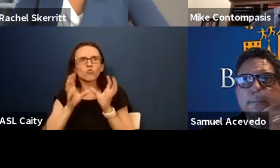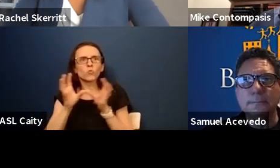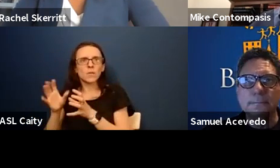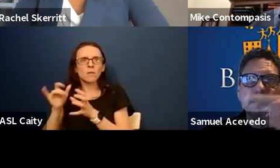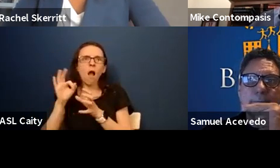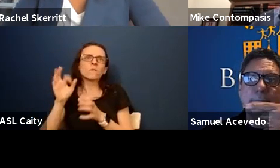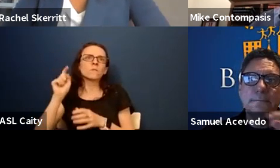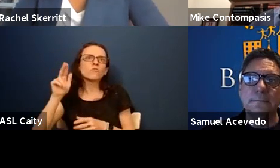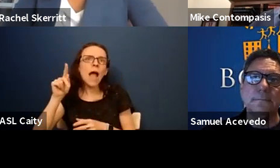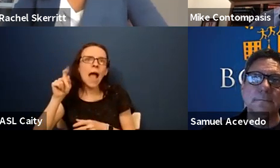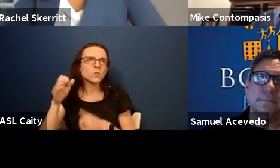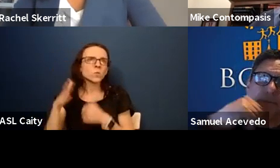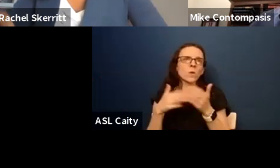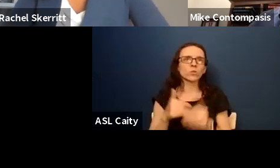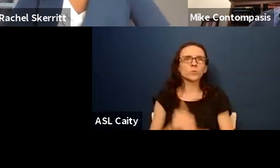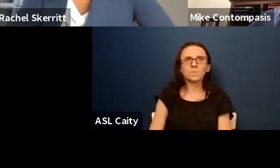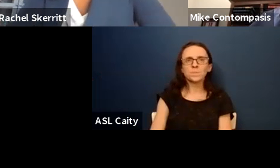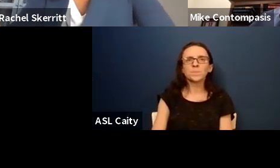or whatever.